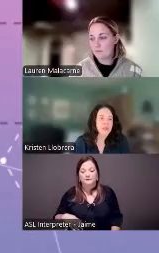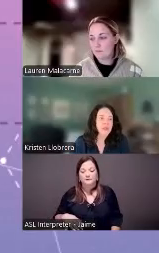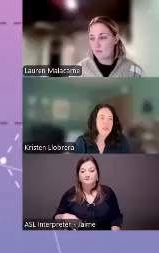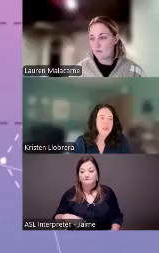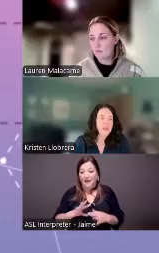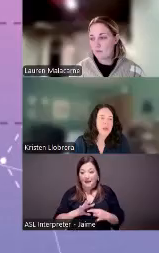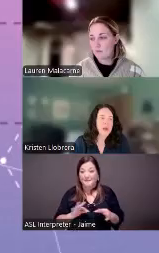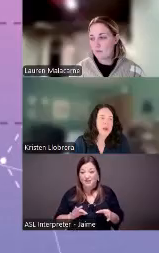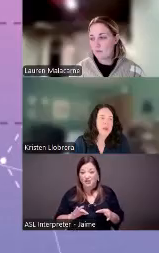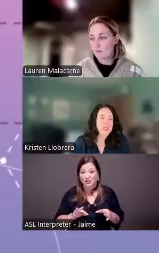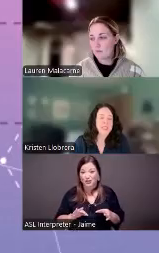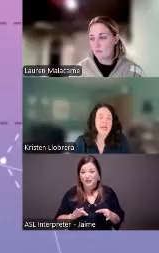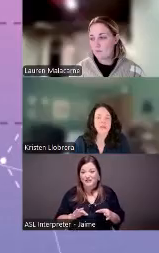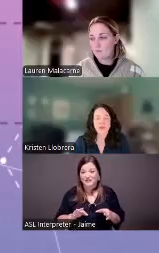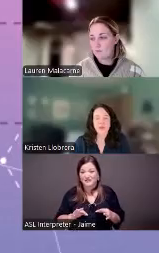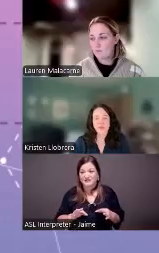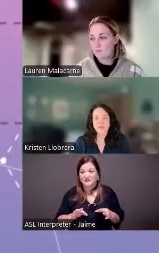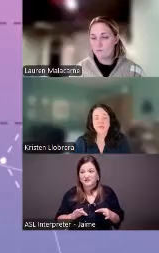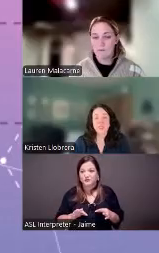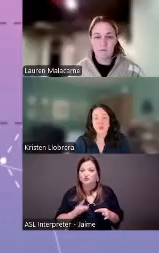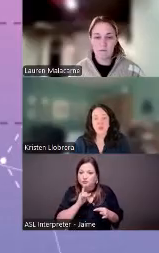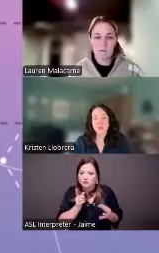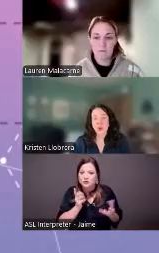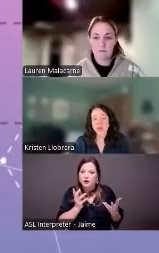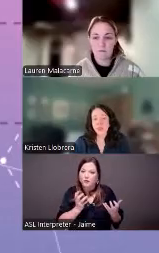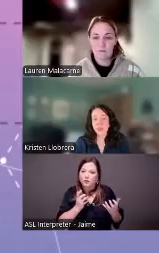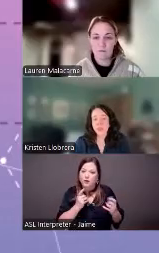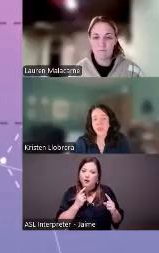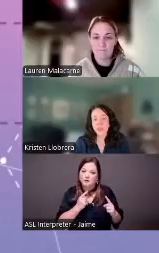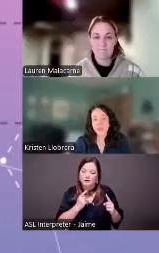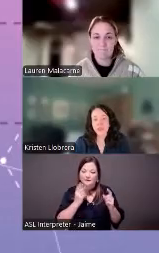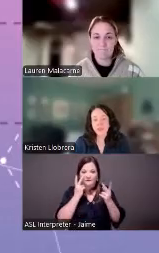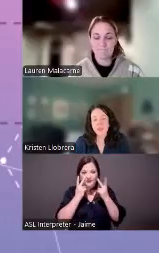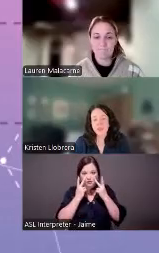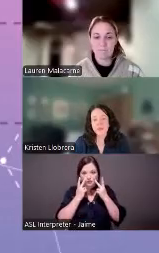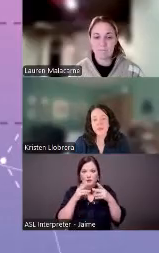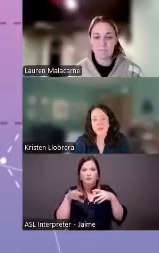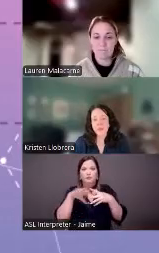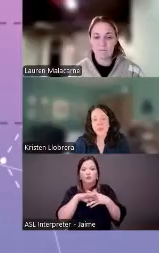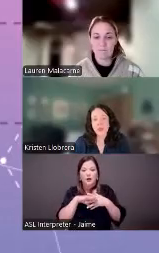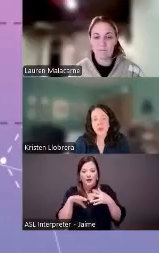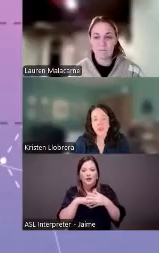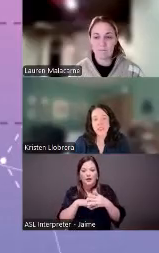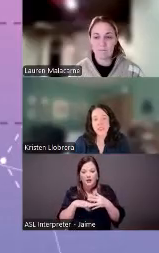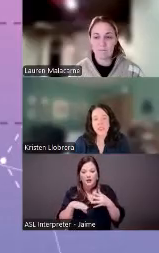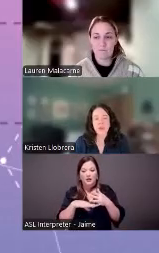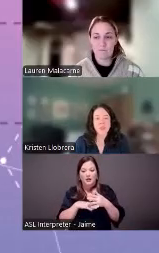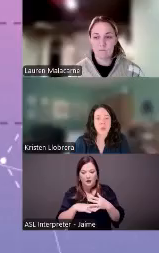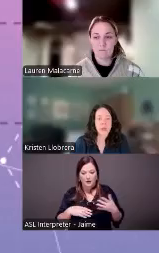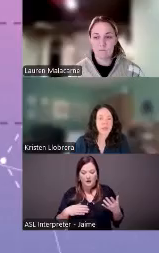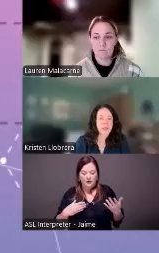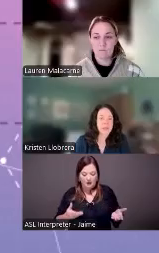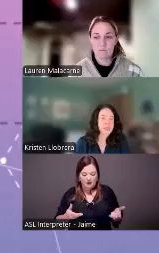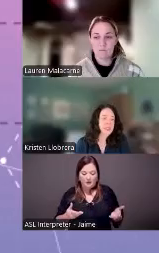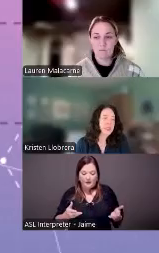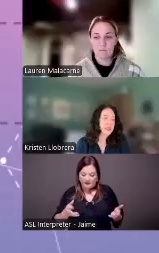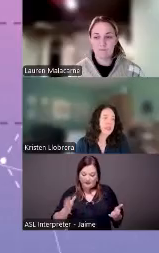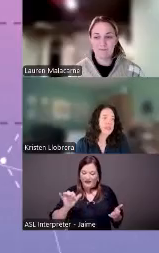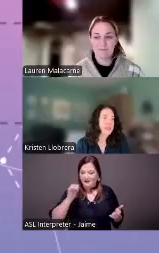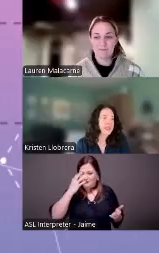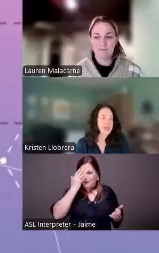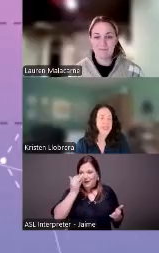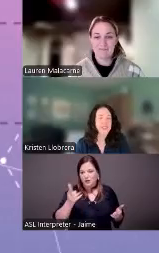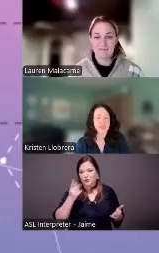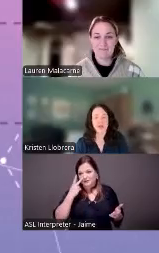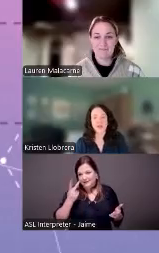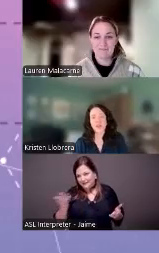real desire for visual breaks within the course, and so that's why you'll see here and on